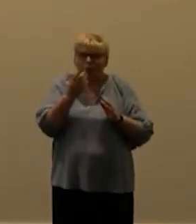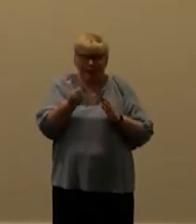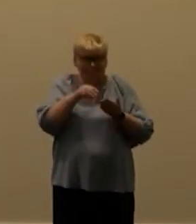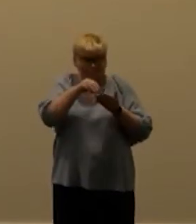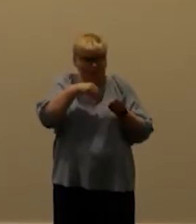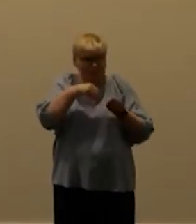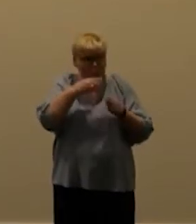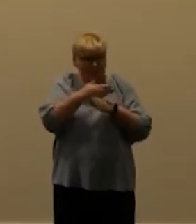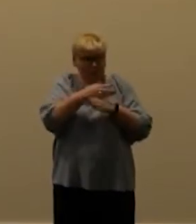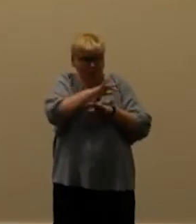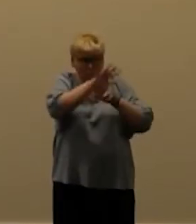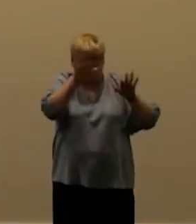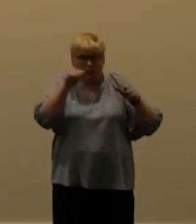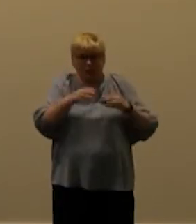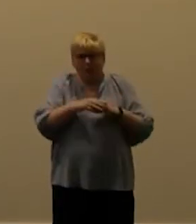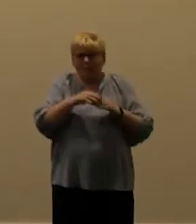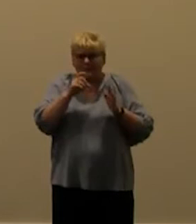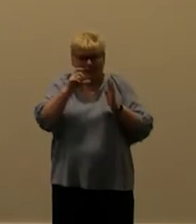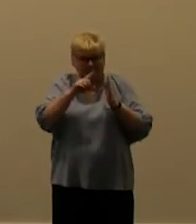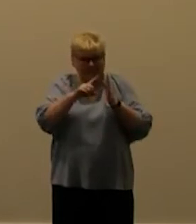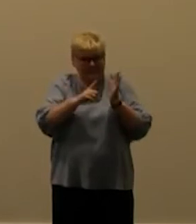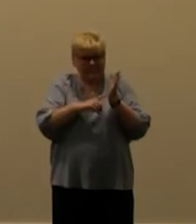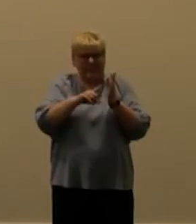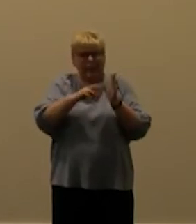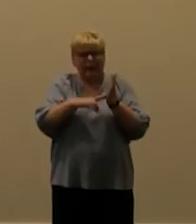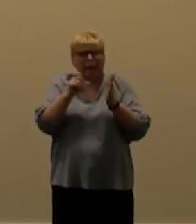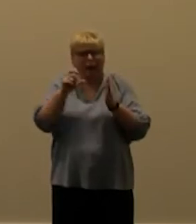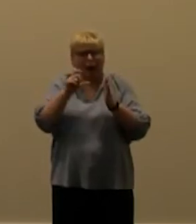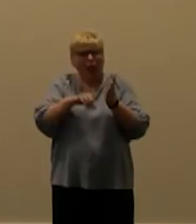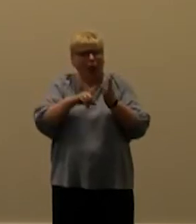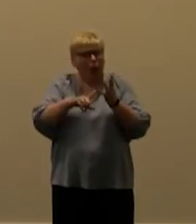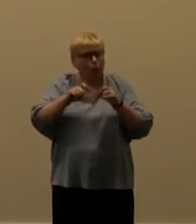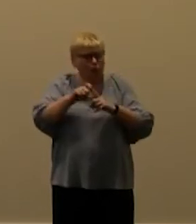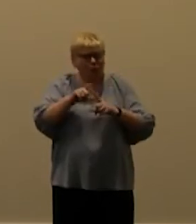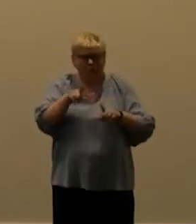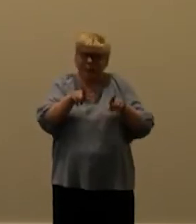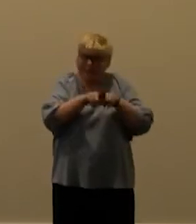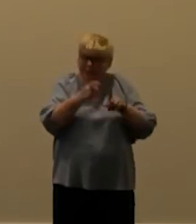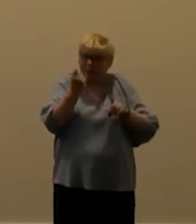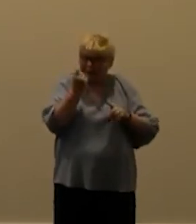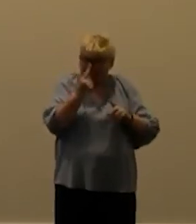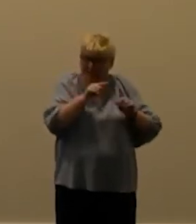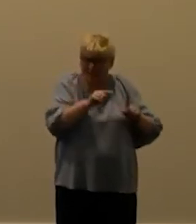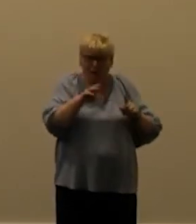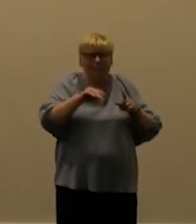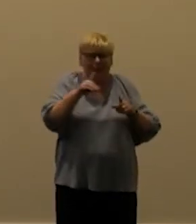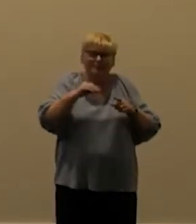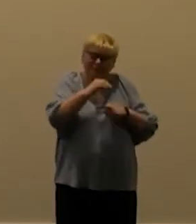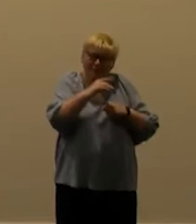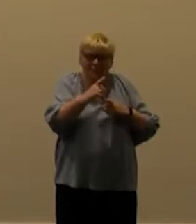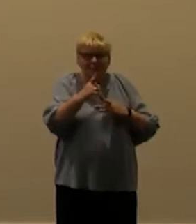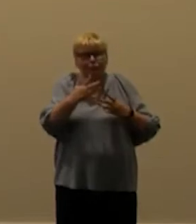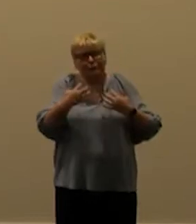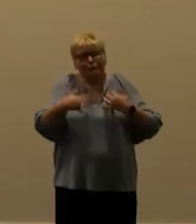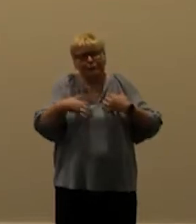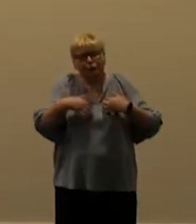there, and one of the ones I came across I think was Simeon Cloud, and they had very much the same kind of idea, but that was a paid one, and that again was very interesting in